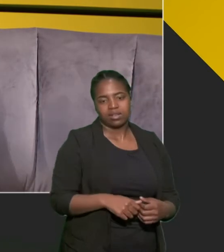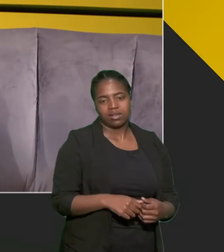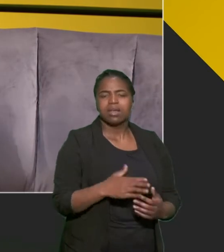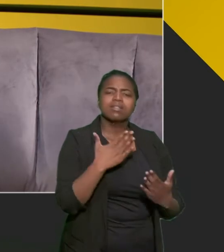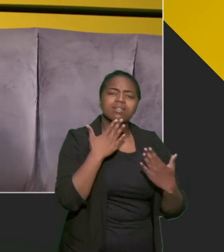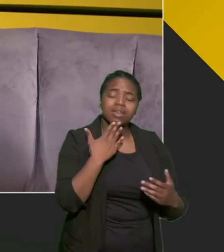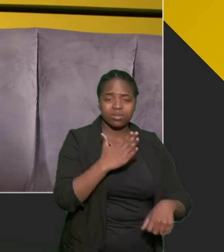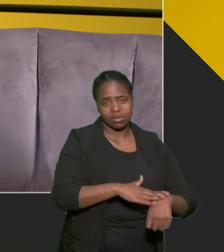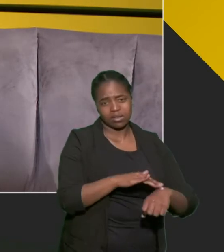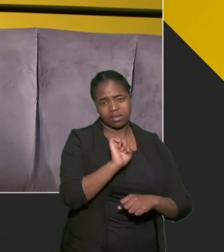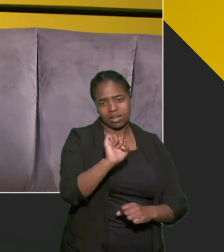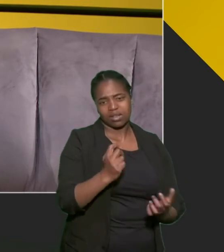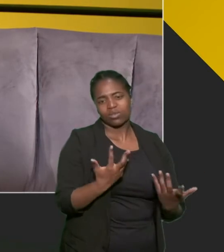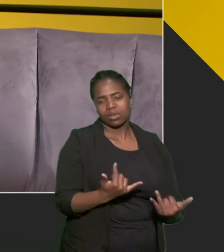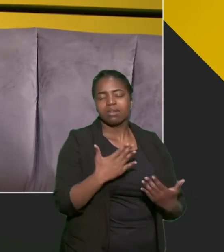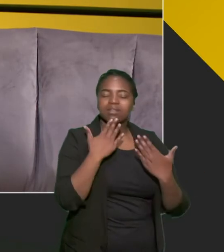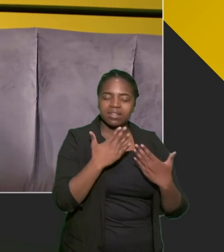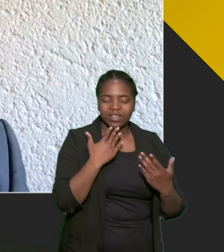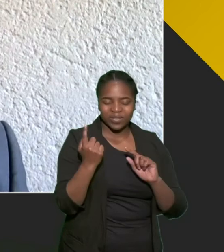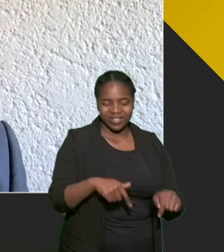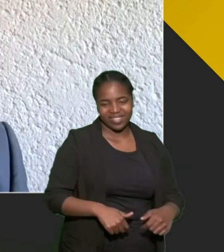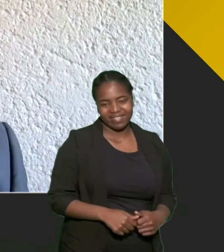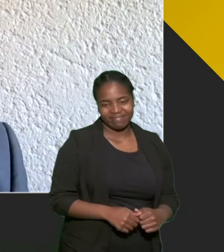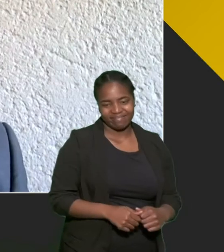Sponga kulu for being with us, Lam Clan, just a chabula buklezukon.